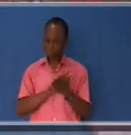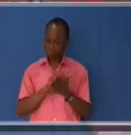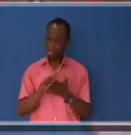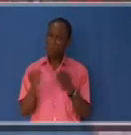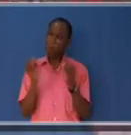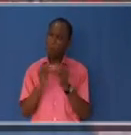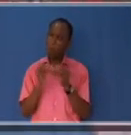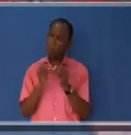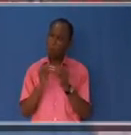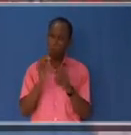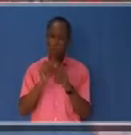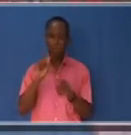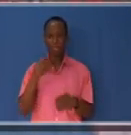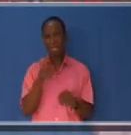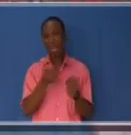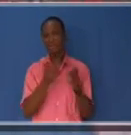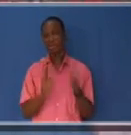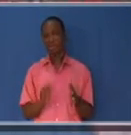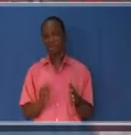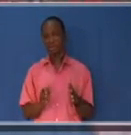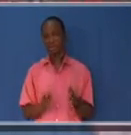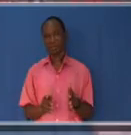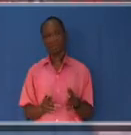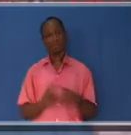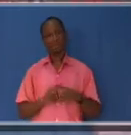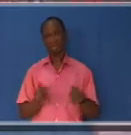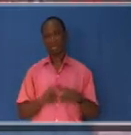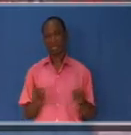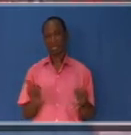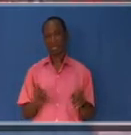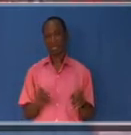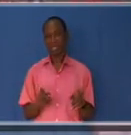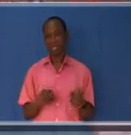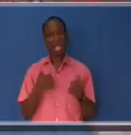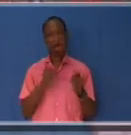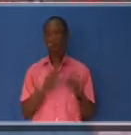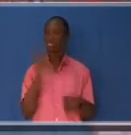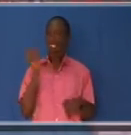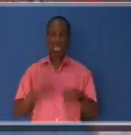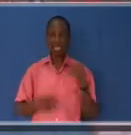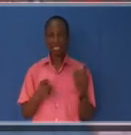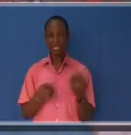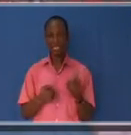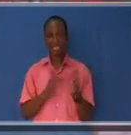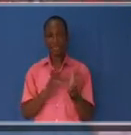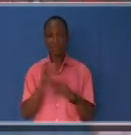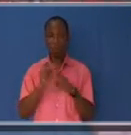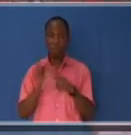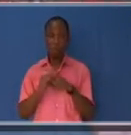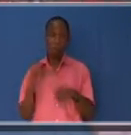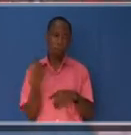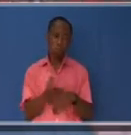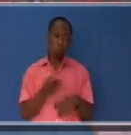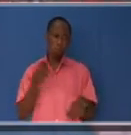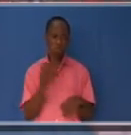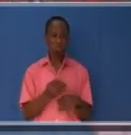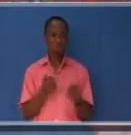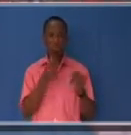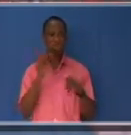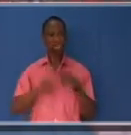apostles, but the scripture tells us that the apostles were not going to be able to bear them at that time.